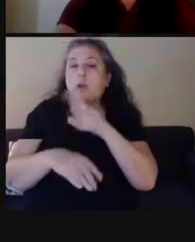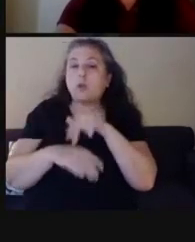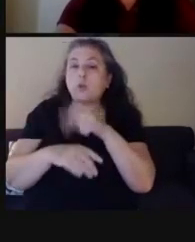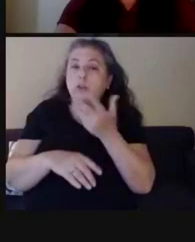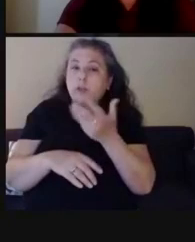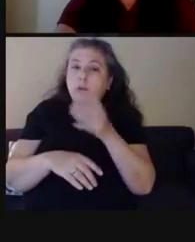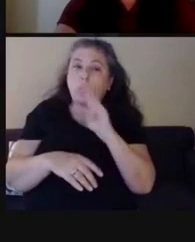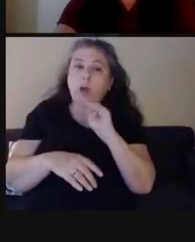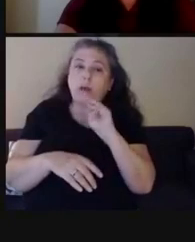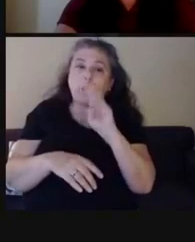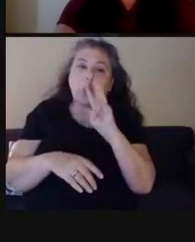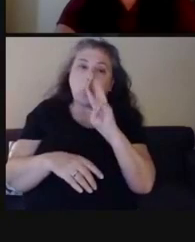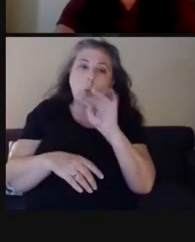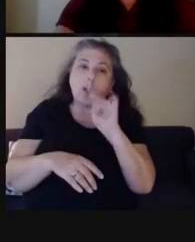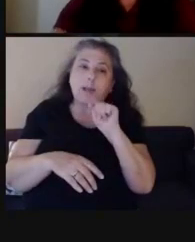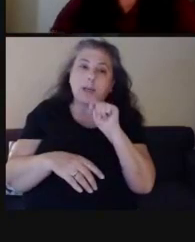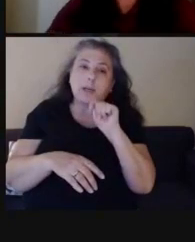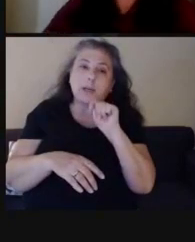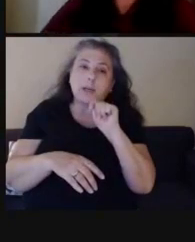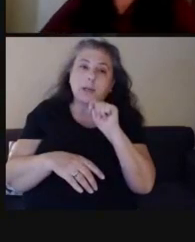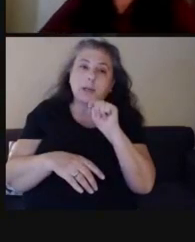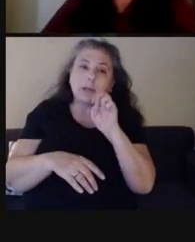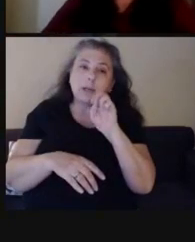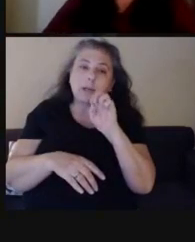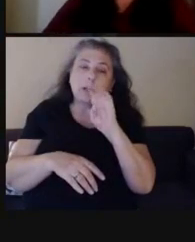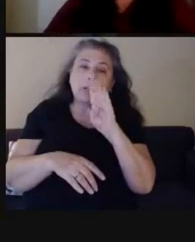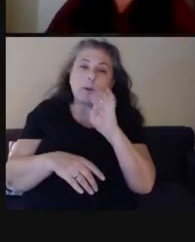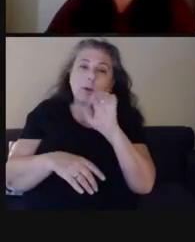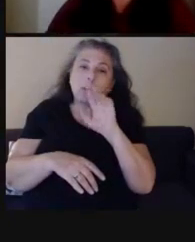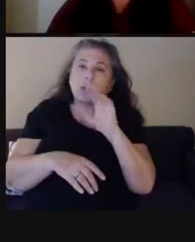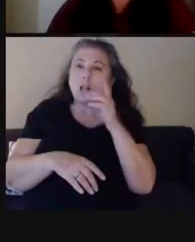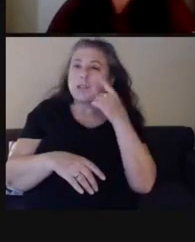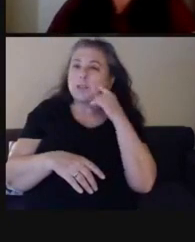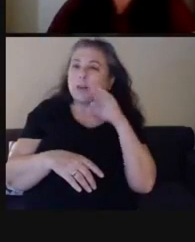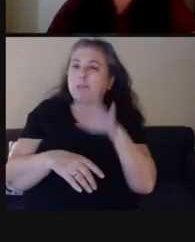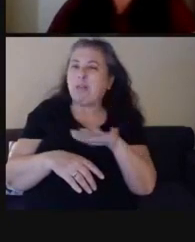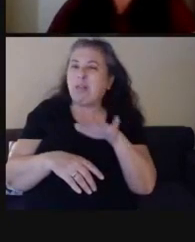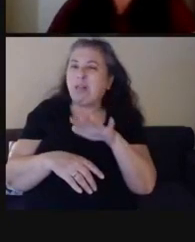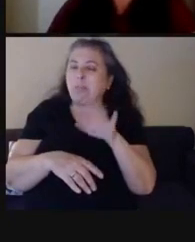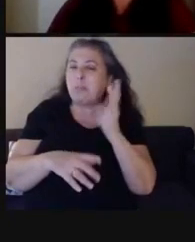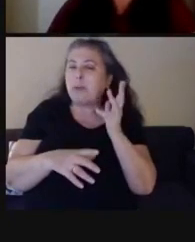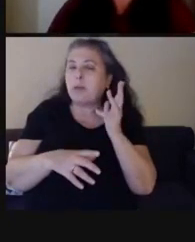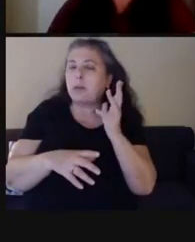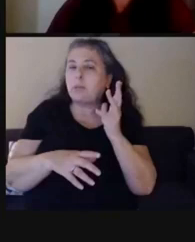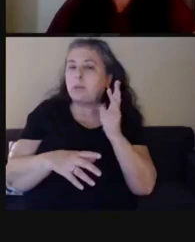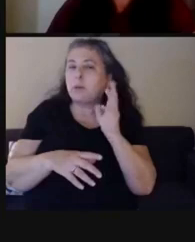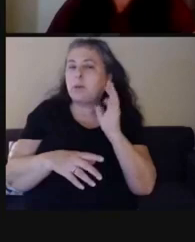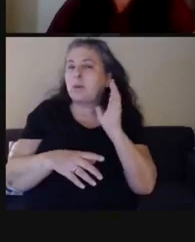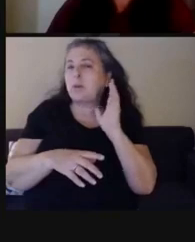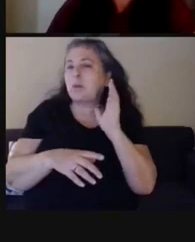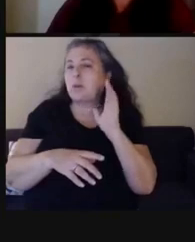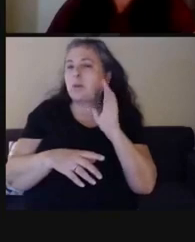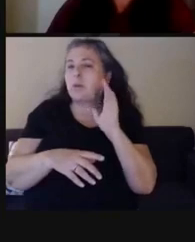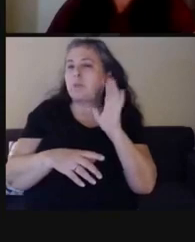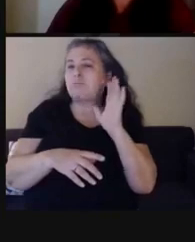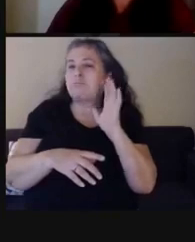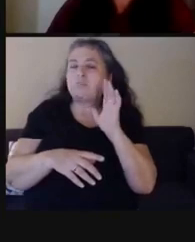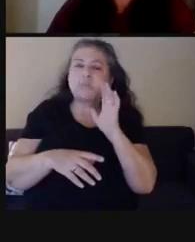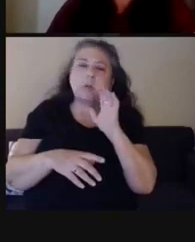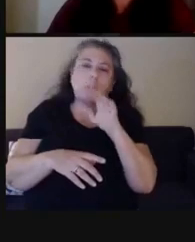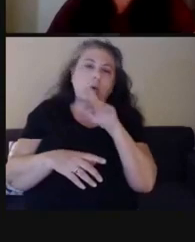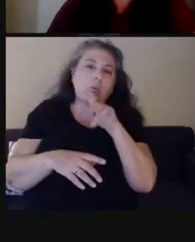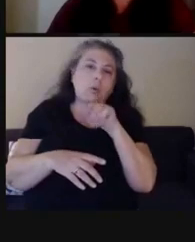that it looks a little rudimentary, maybe a little primitive to you all. However, there was a lot